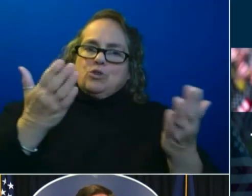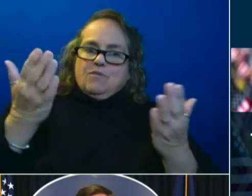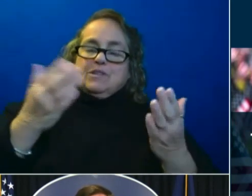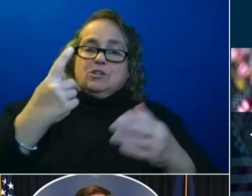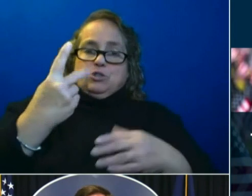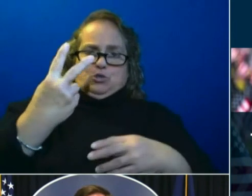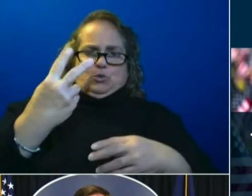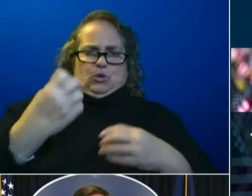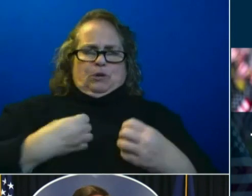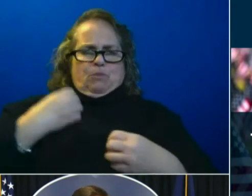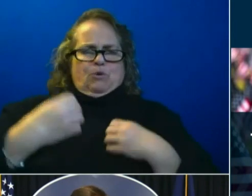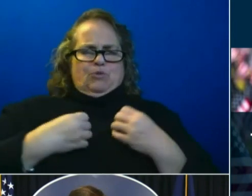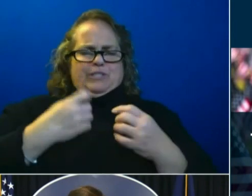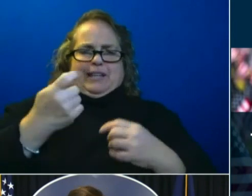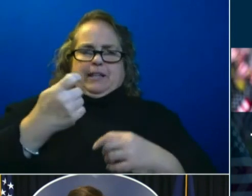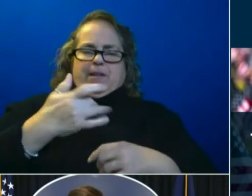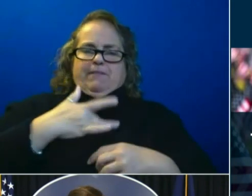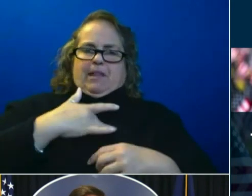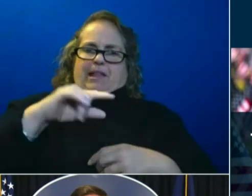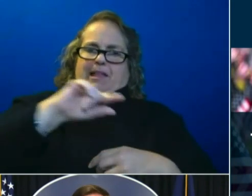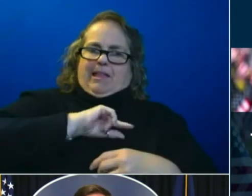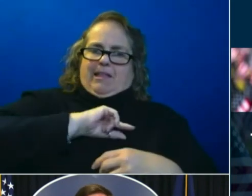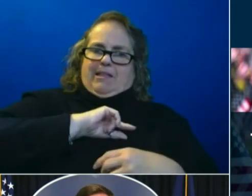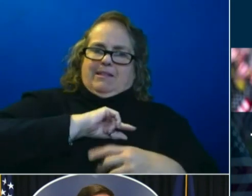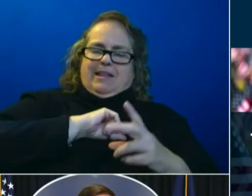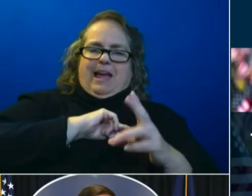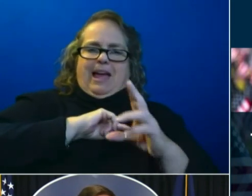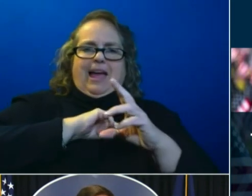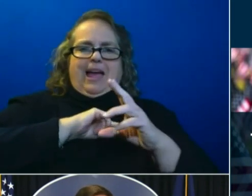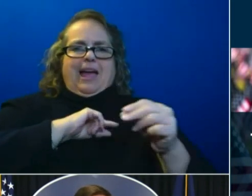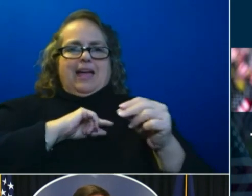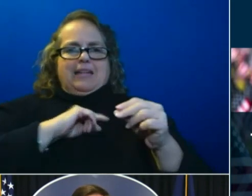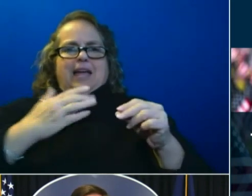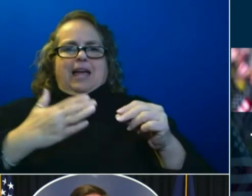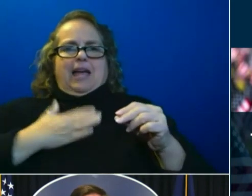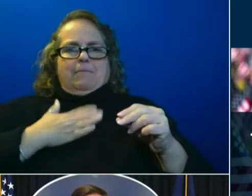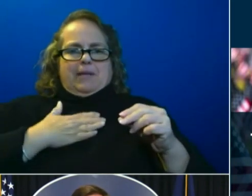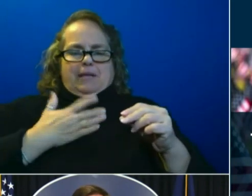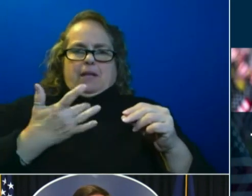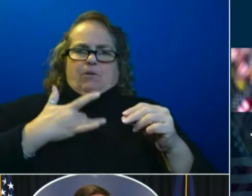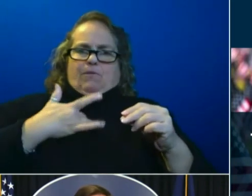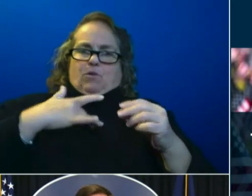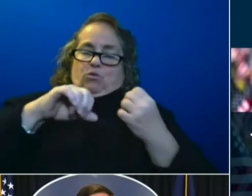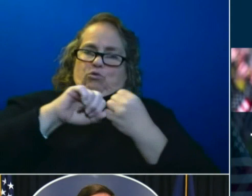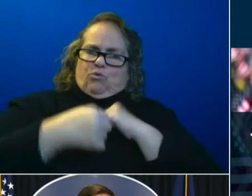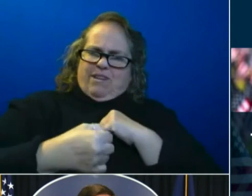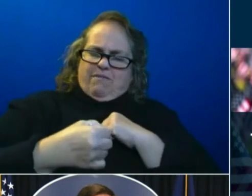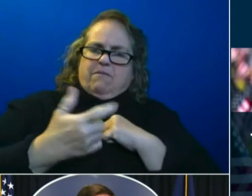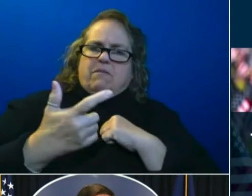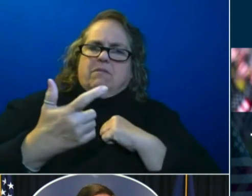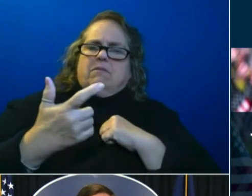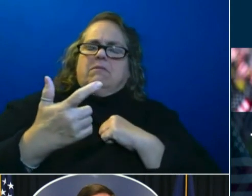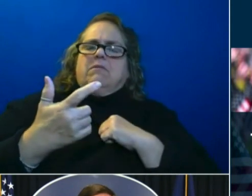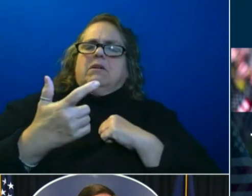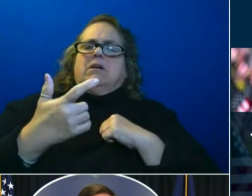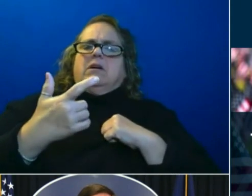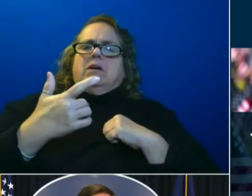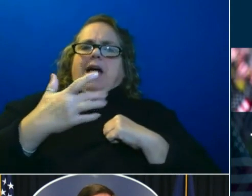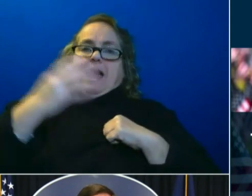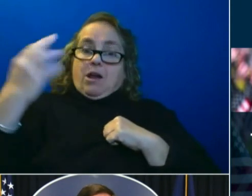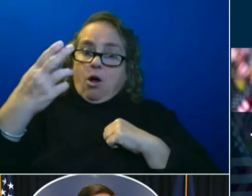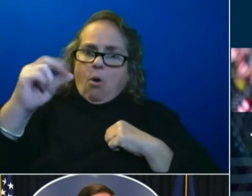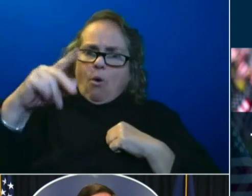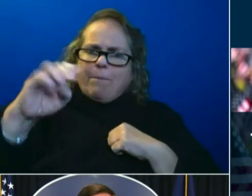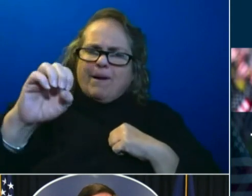guilt in feeling them together, and that's incredible grief, anguish even, and hope. Hope that we